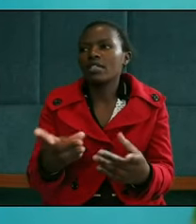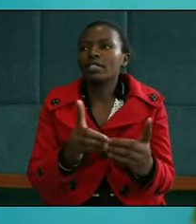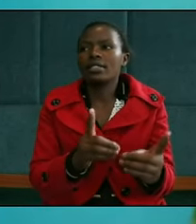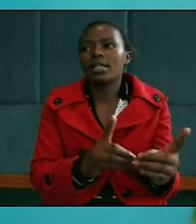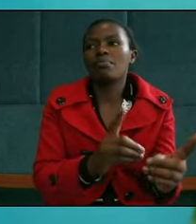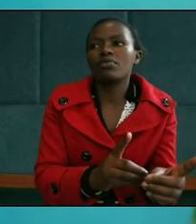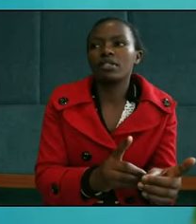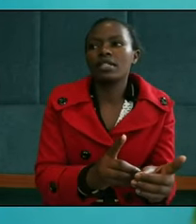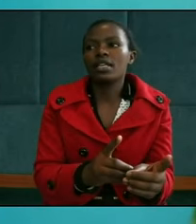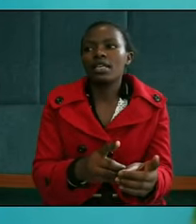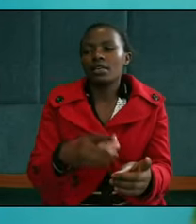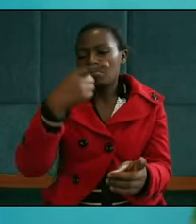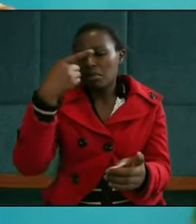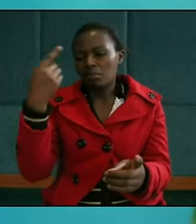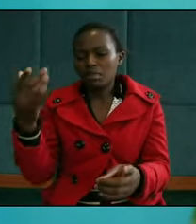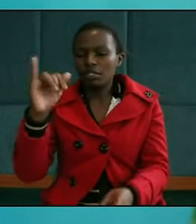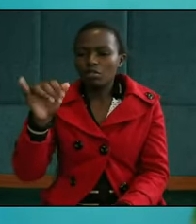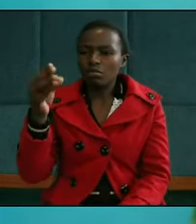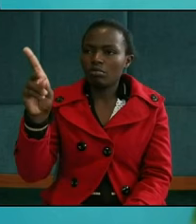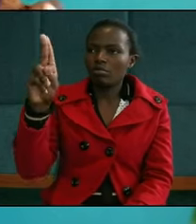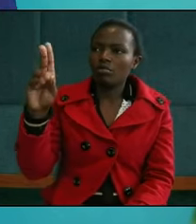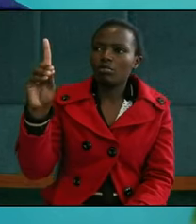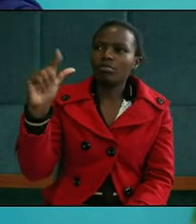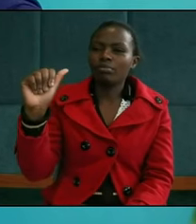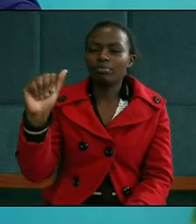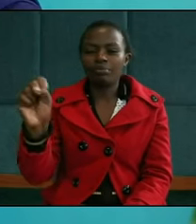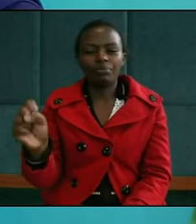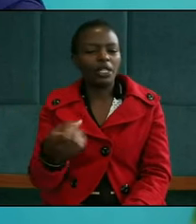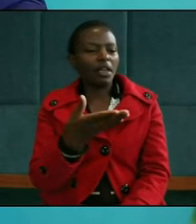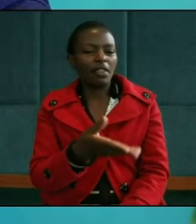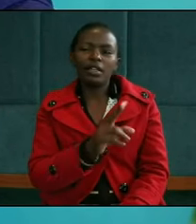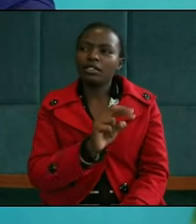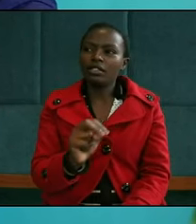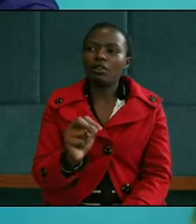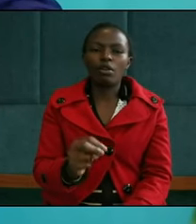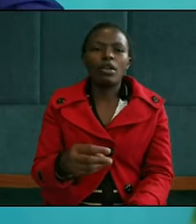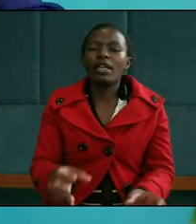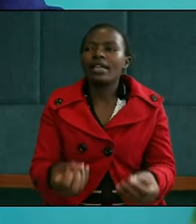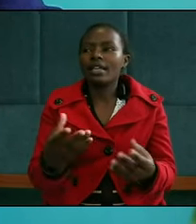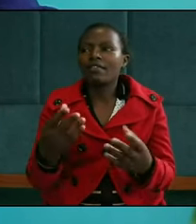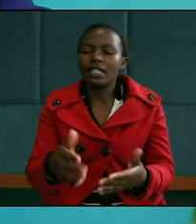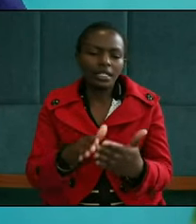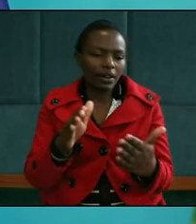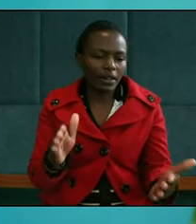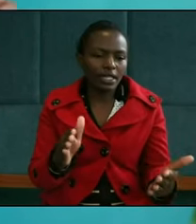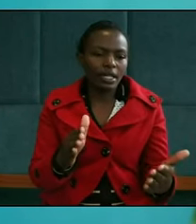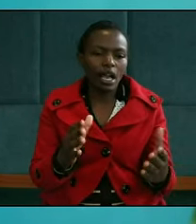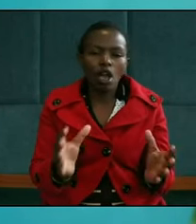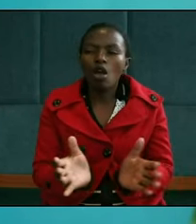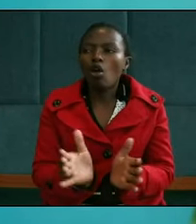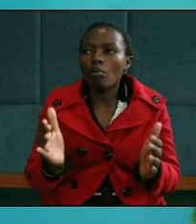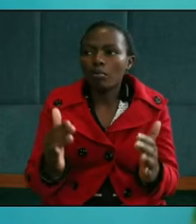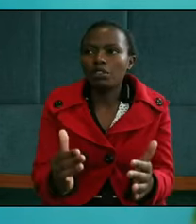He was no longer there. And then he gave what has come to be called the Great Commission in Matthew chapter 28, verse 18